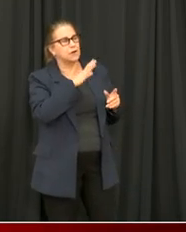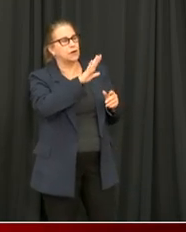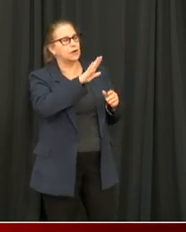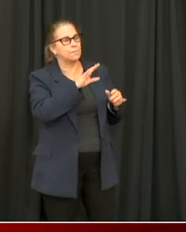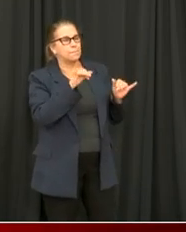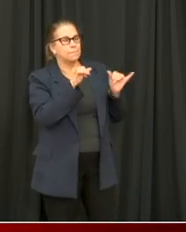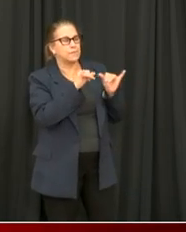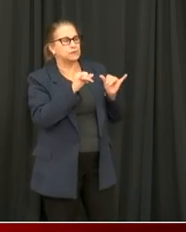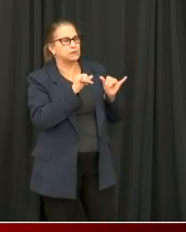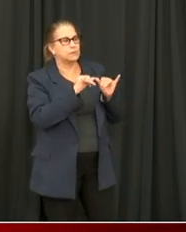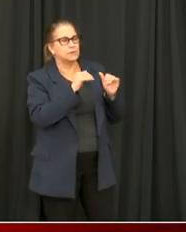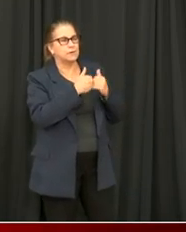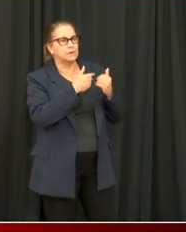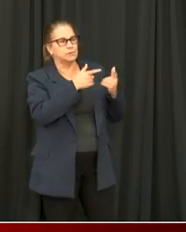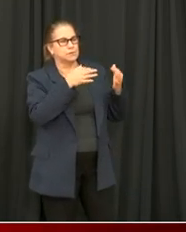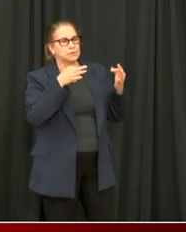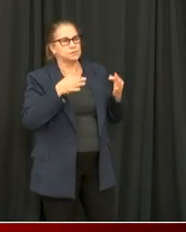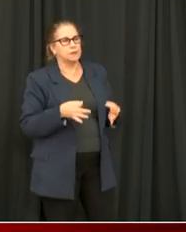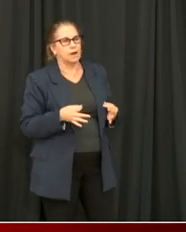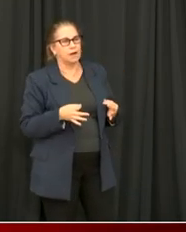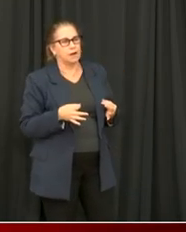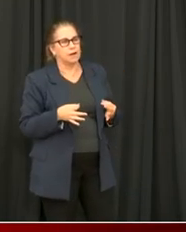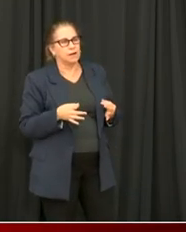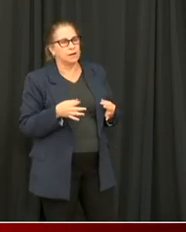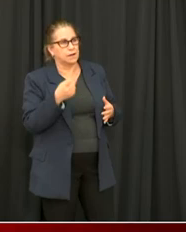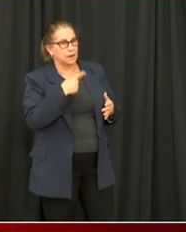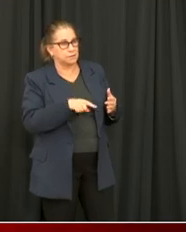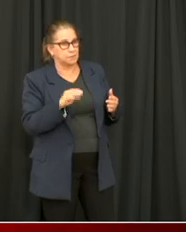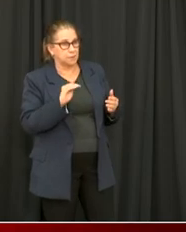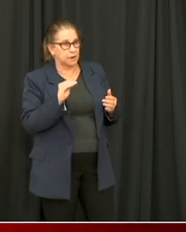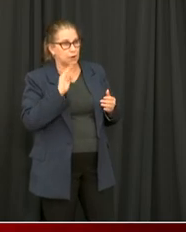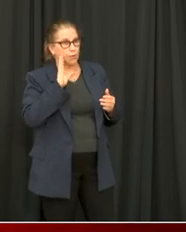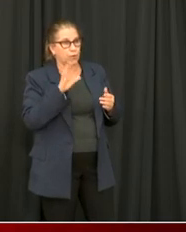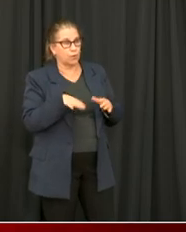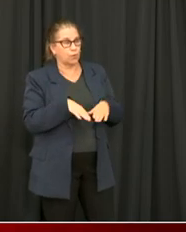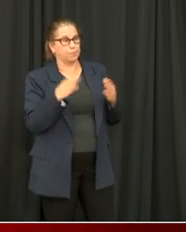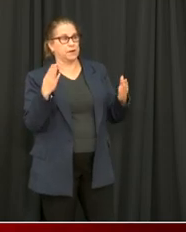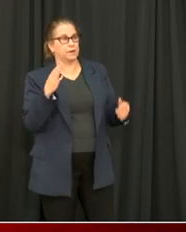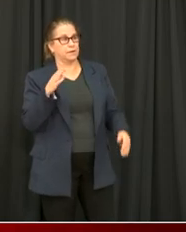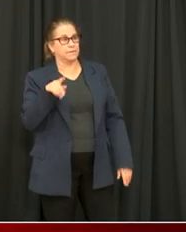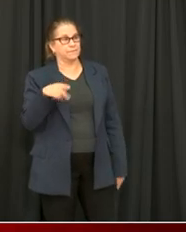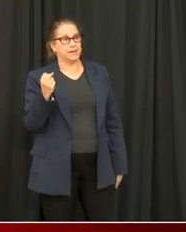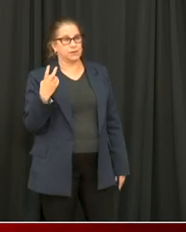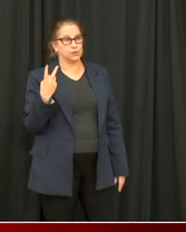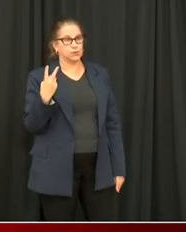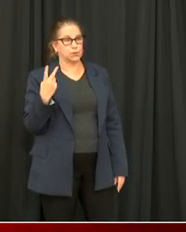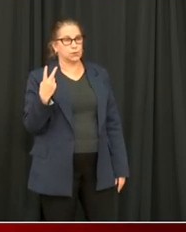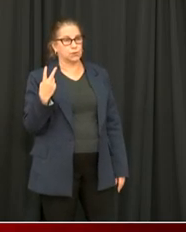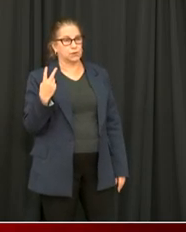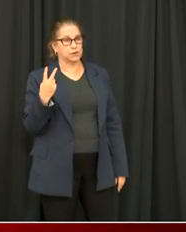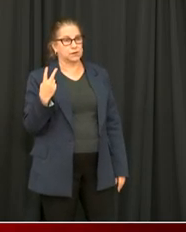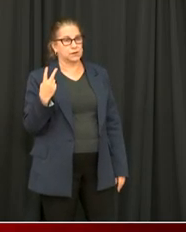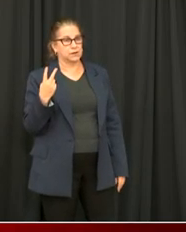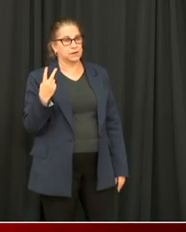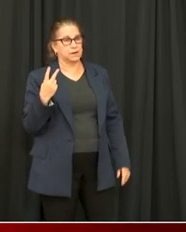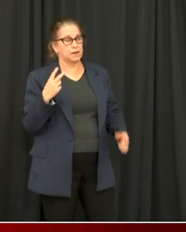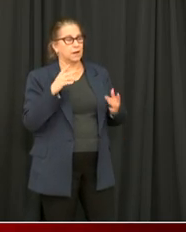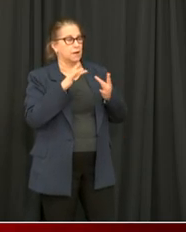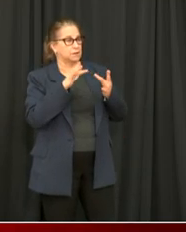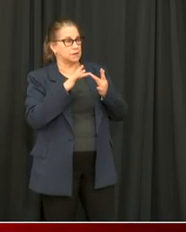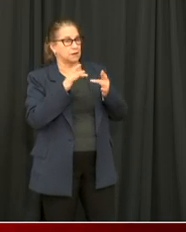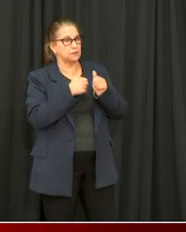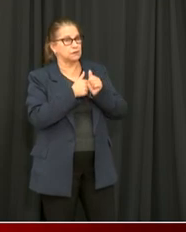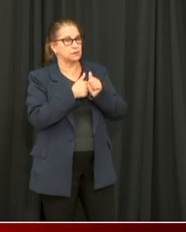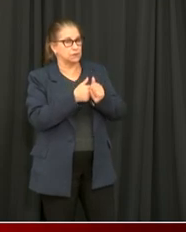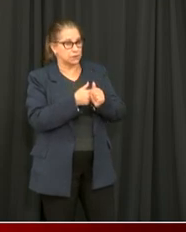by Monday we'll be okay to move forward with phase 2. Is it simply the contact tracing that is really the one